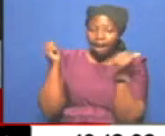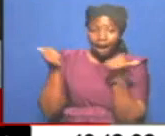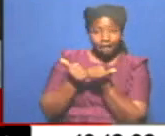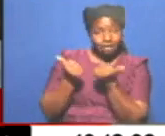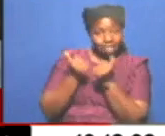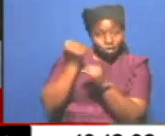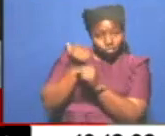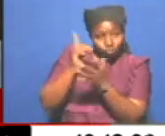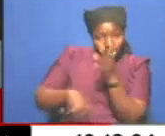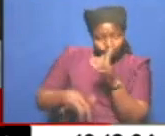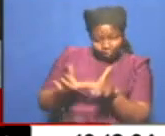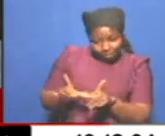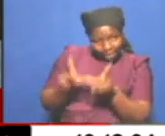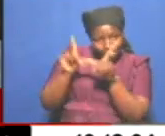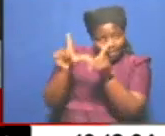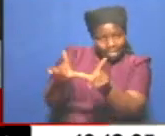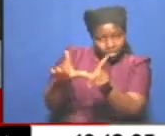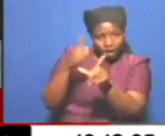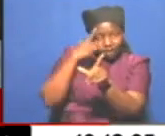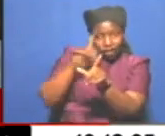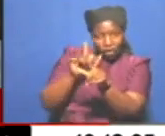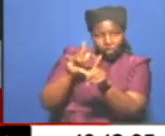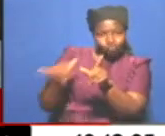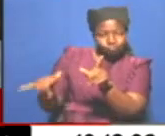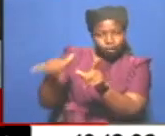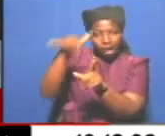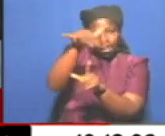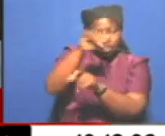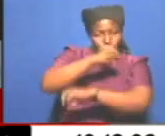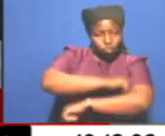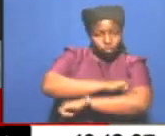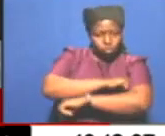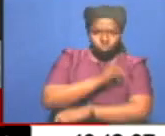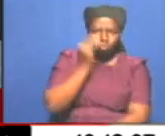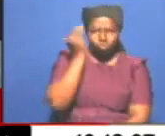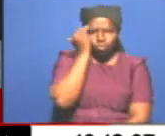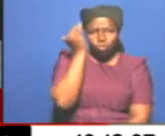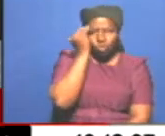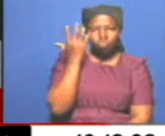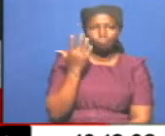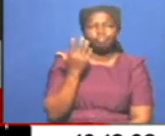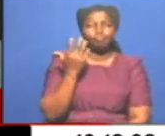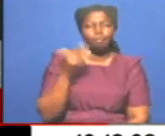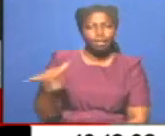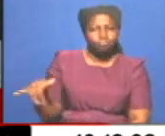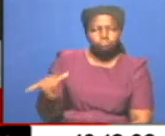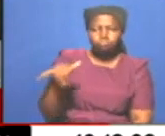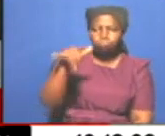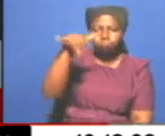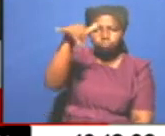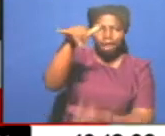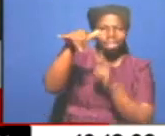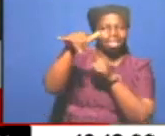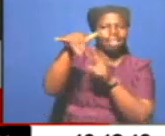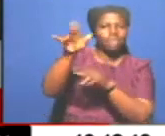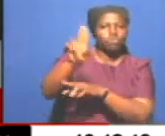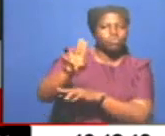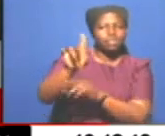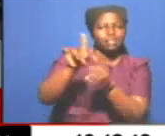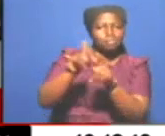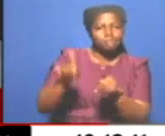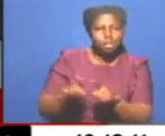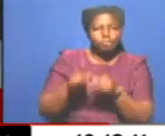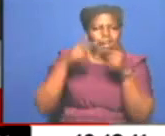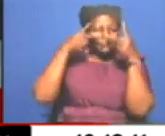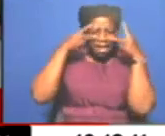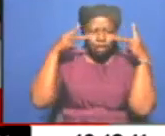certification for aviation schools. As we know, the plane has been used as a terrorist weapon. Yes. So it